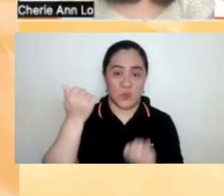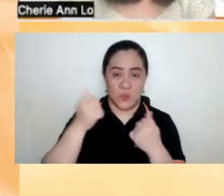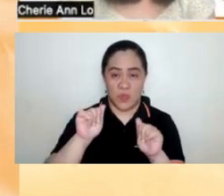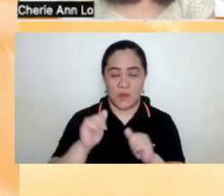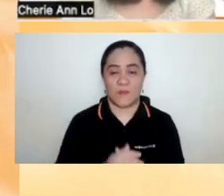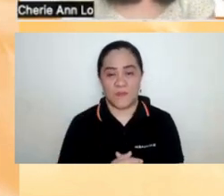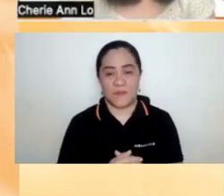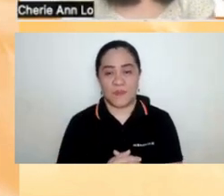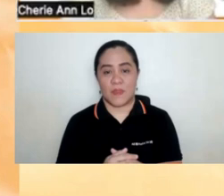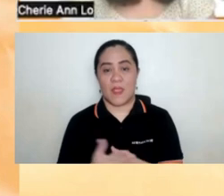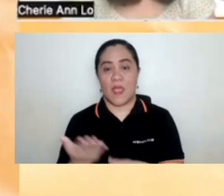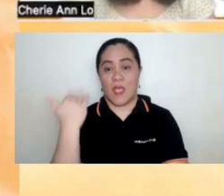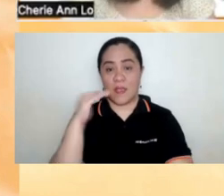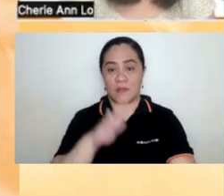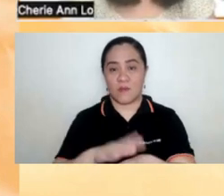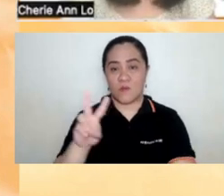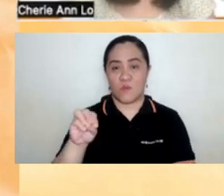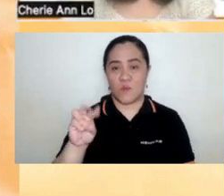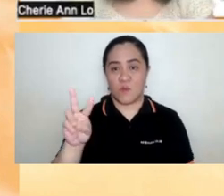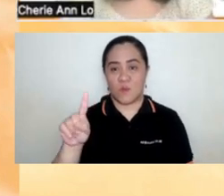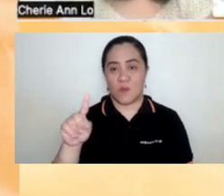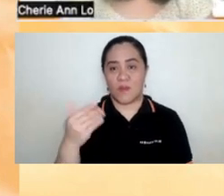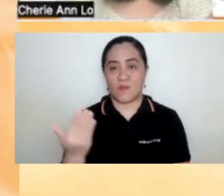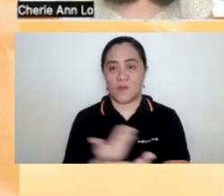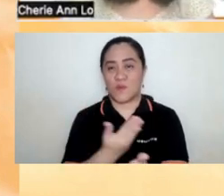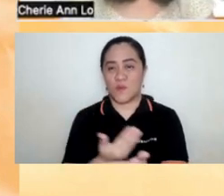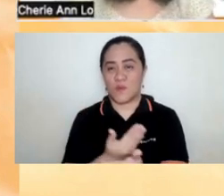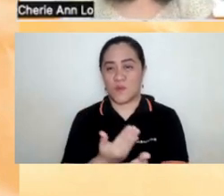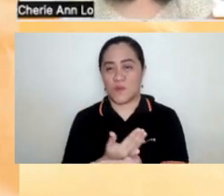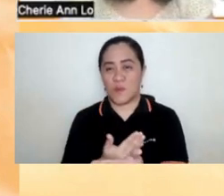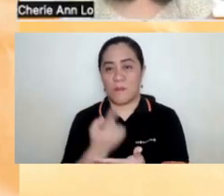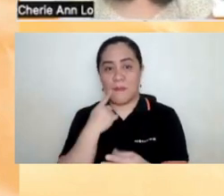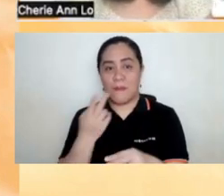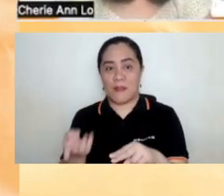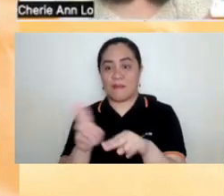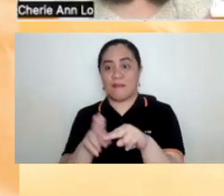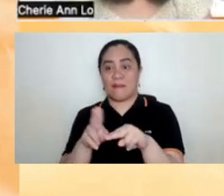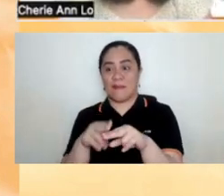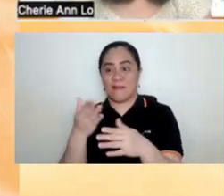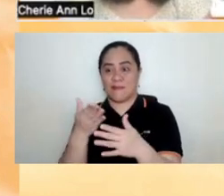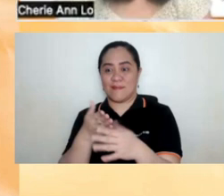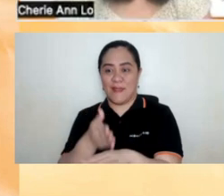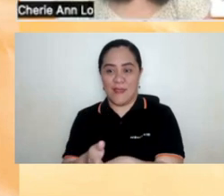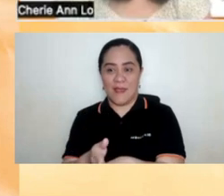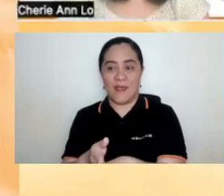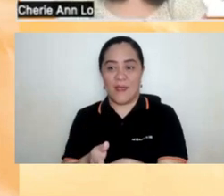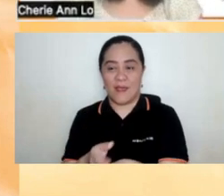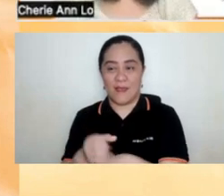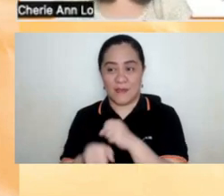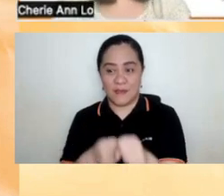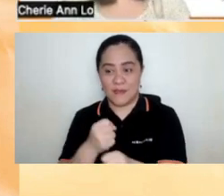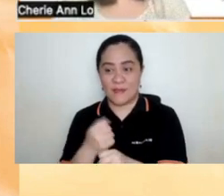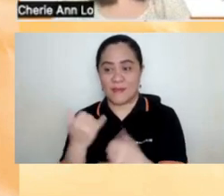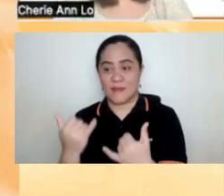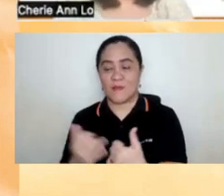in 2021. So I do think that this has increased over the years, and these may be underestimations, as